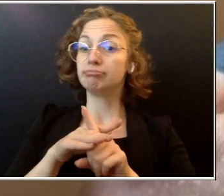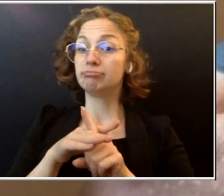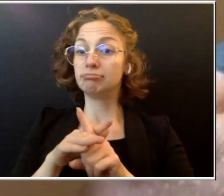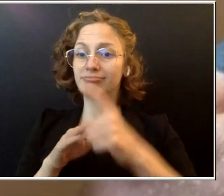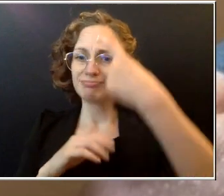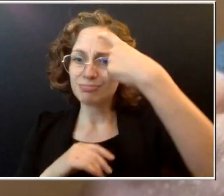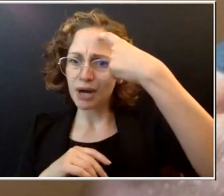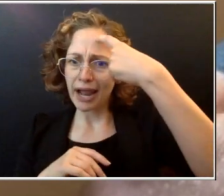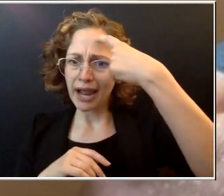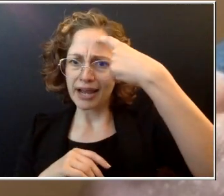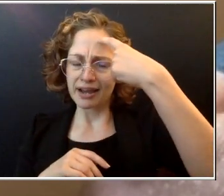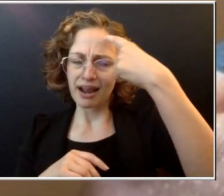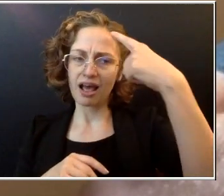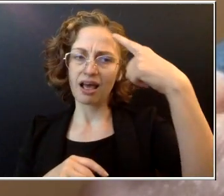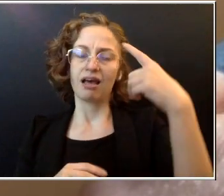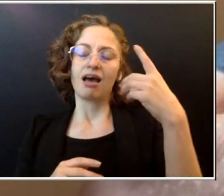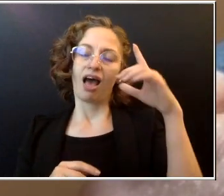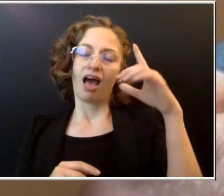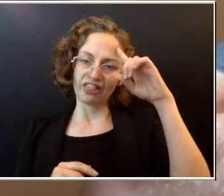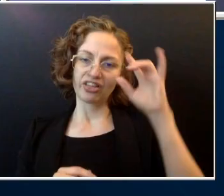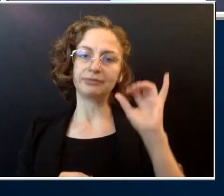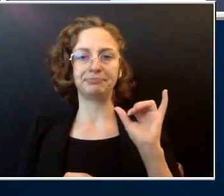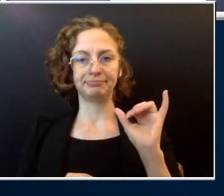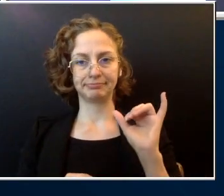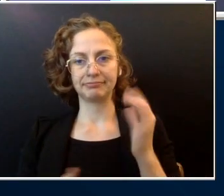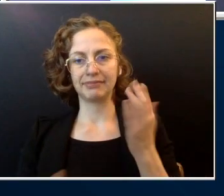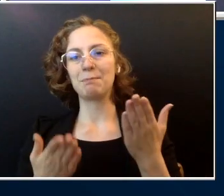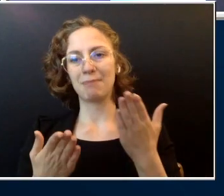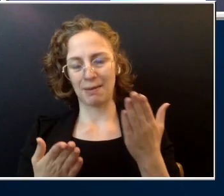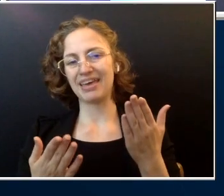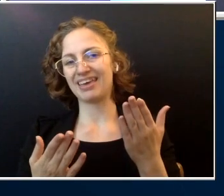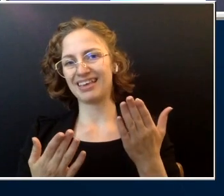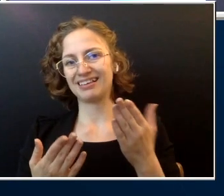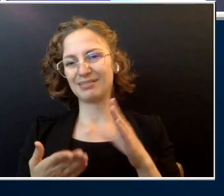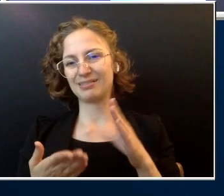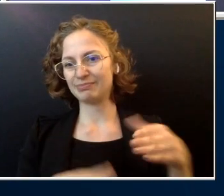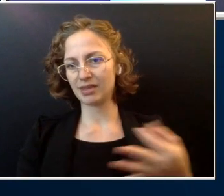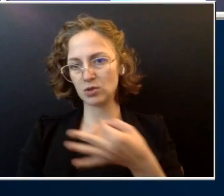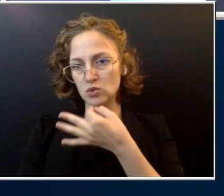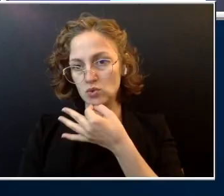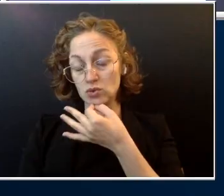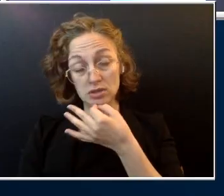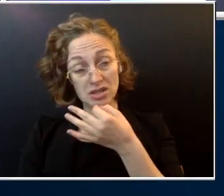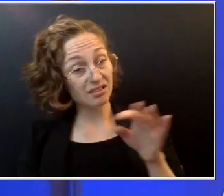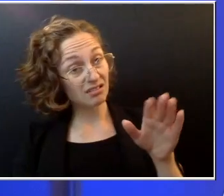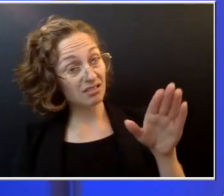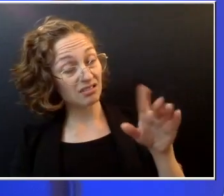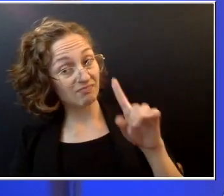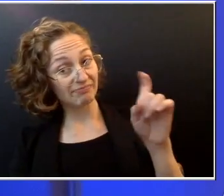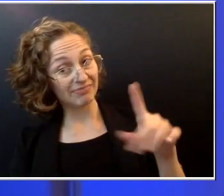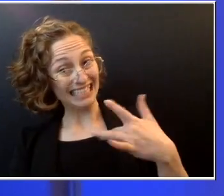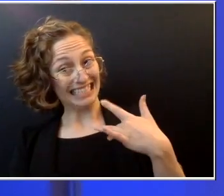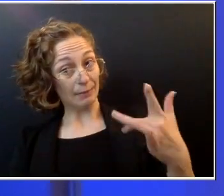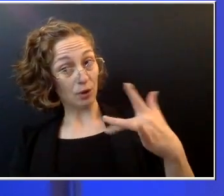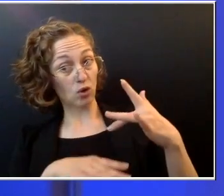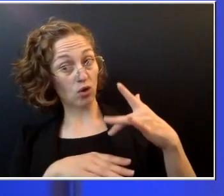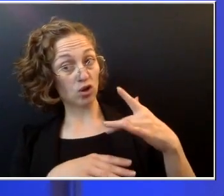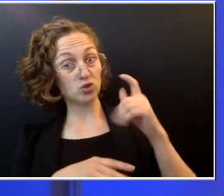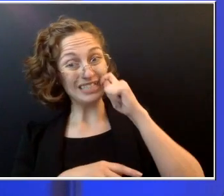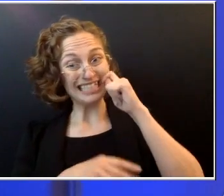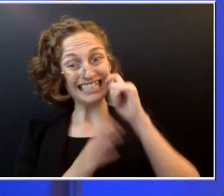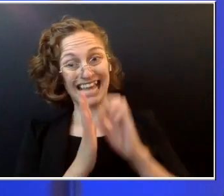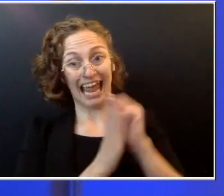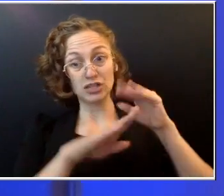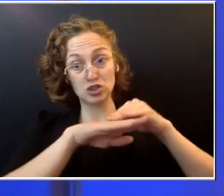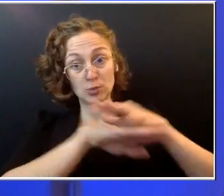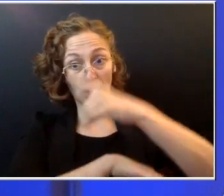be on my way out here. Is it typical for it to spread to the brain? Absolutely. At least 50% of melanoma